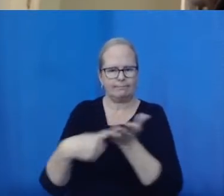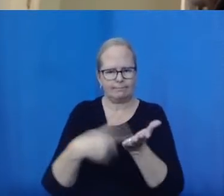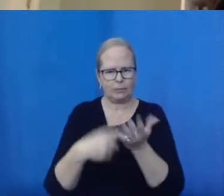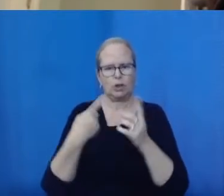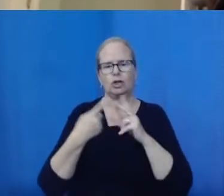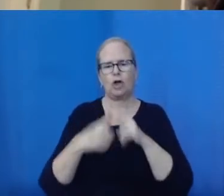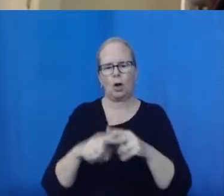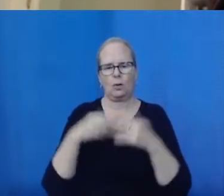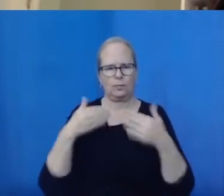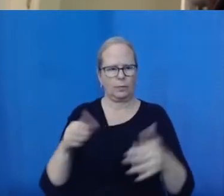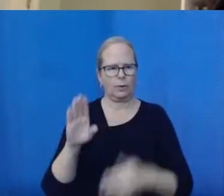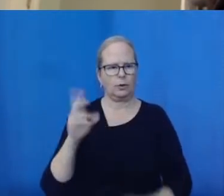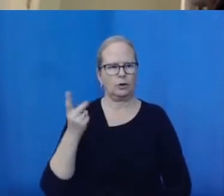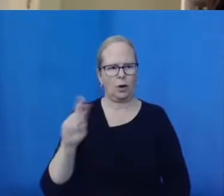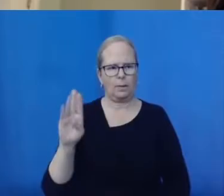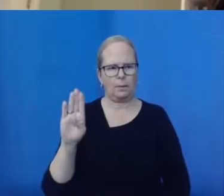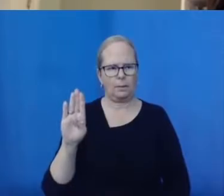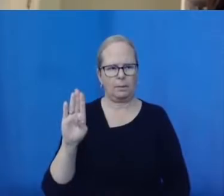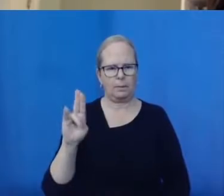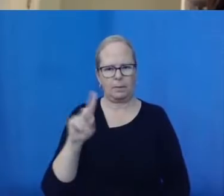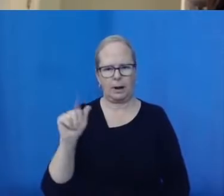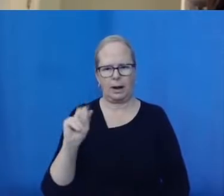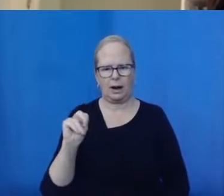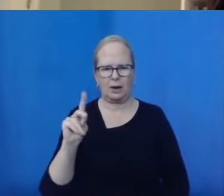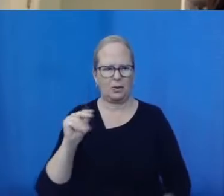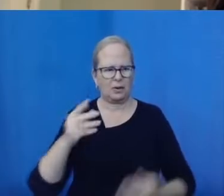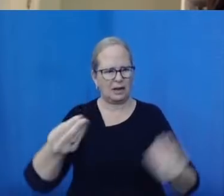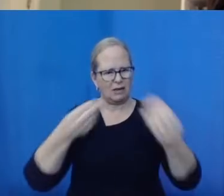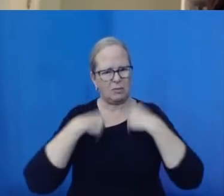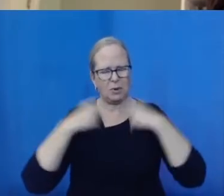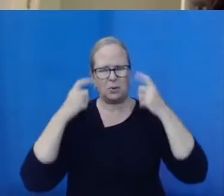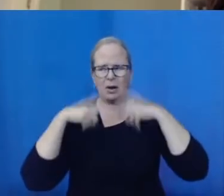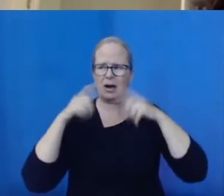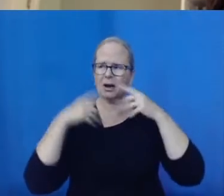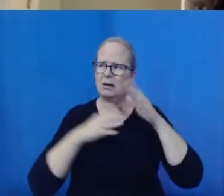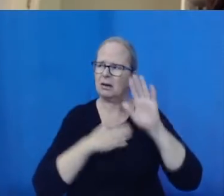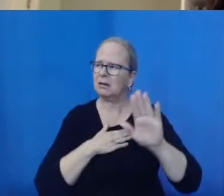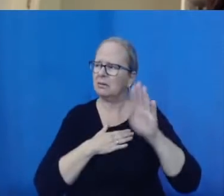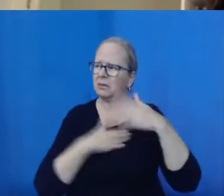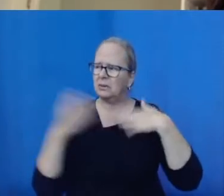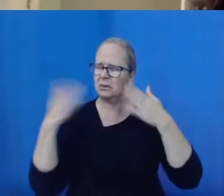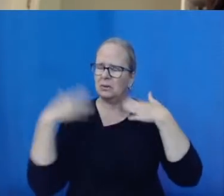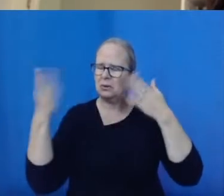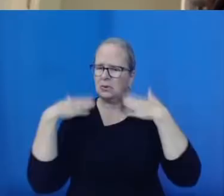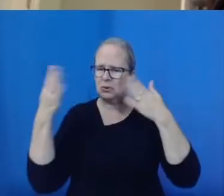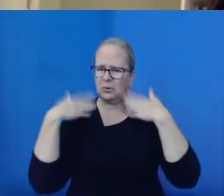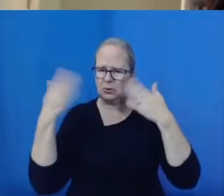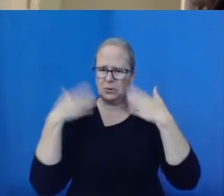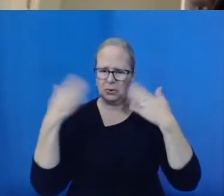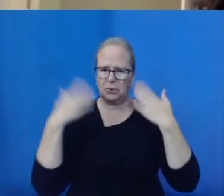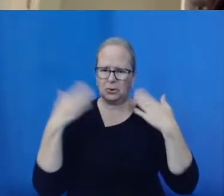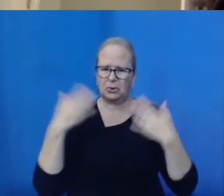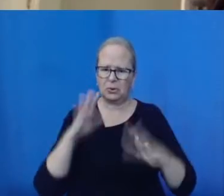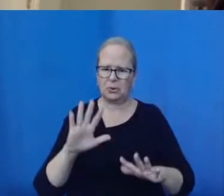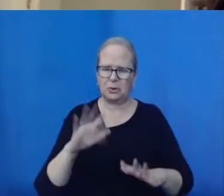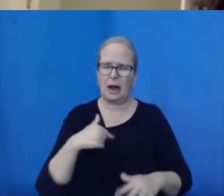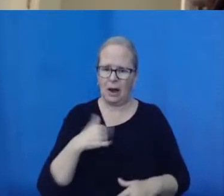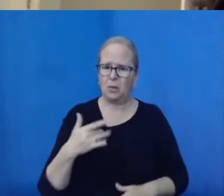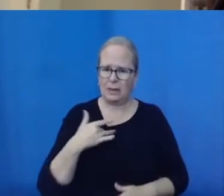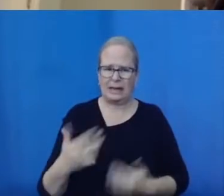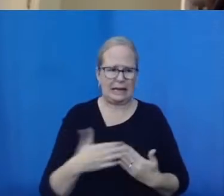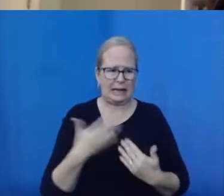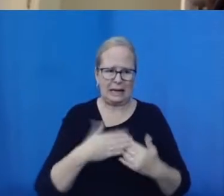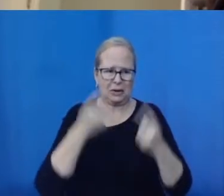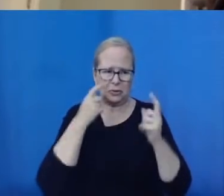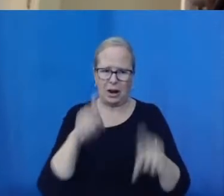emotional. Disclaimer to everyone, I'm a bit of a crybaby, but I'm Dr. Caroline Bozhenko. I work mostly with